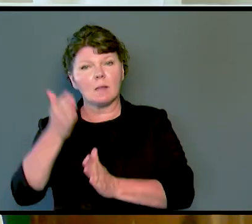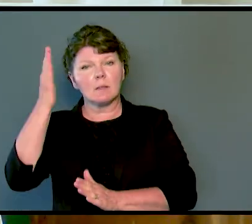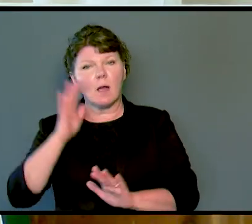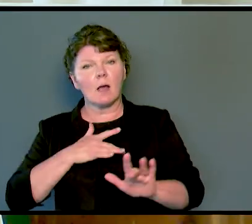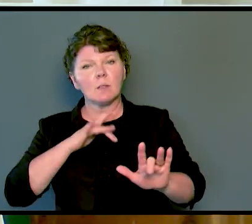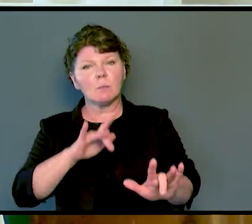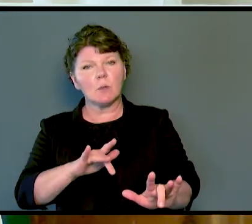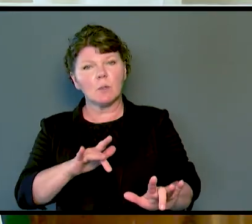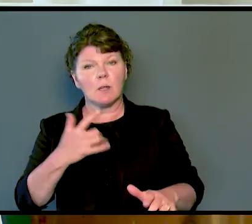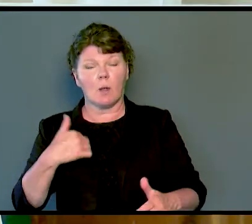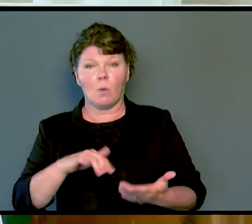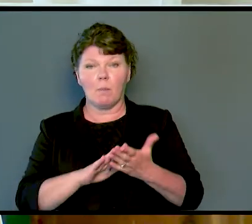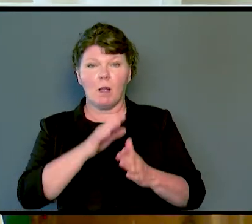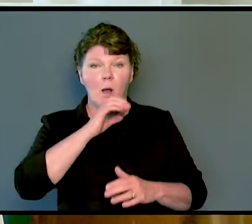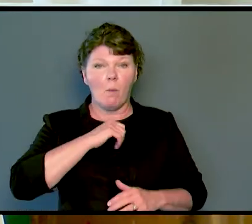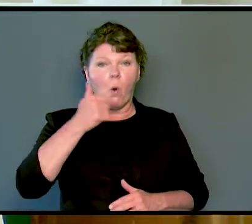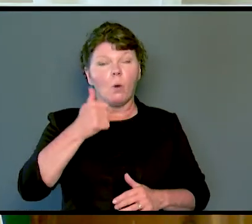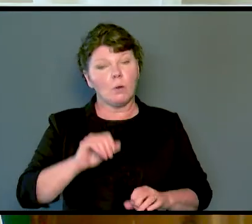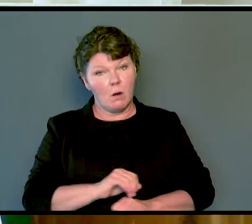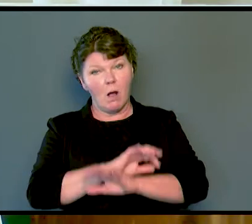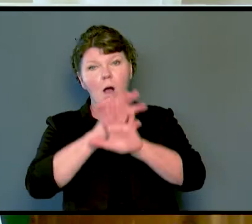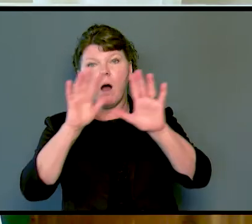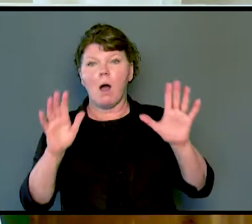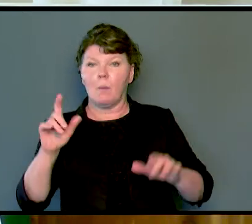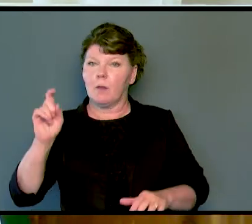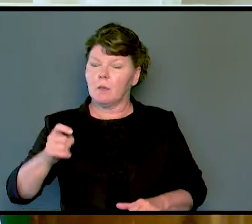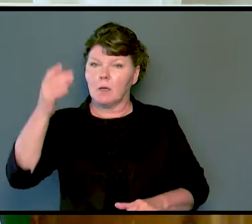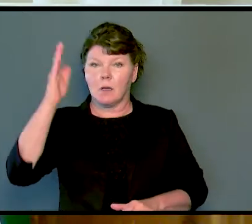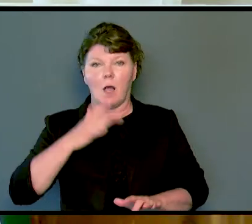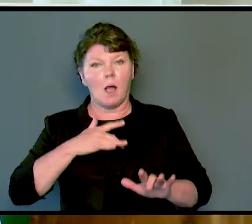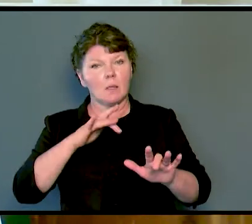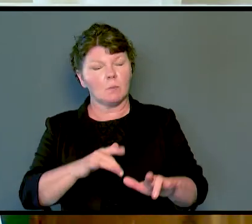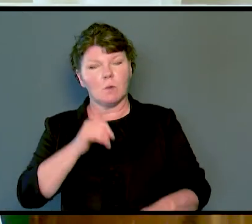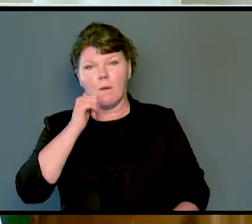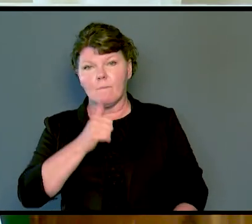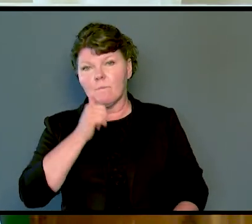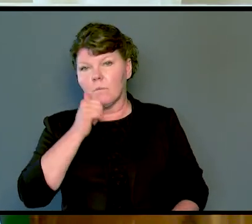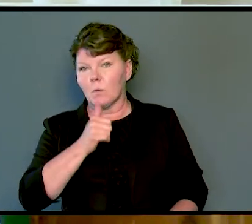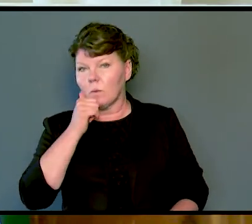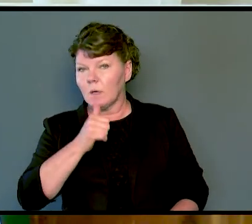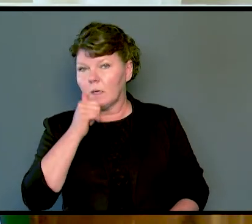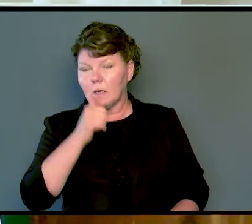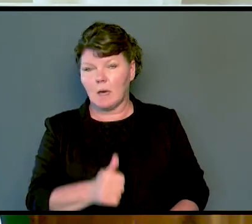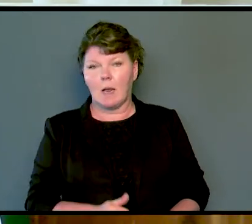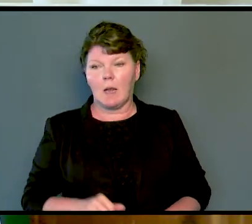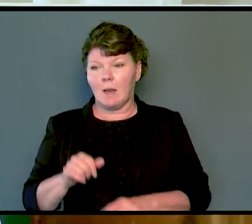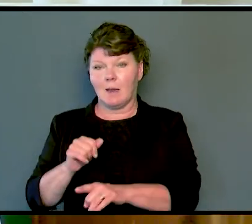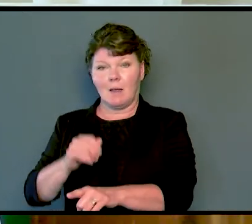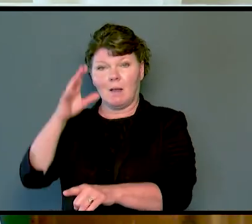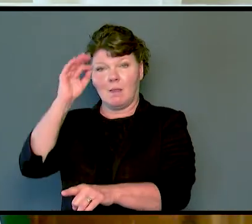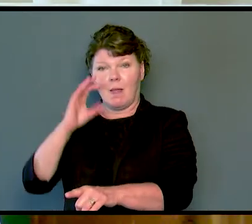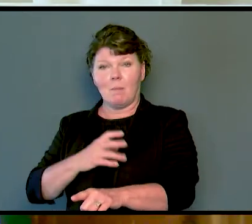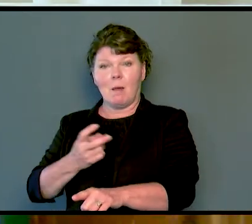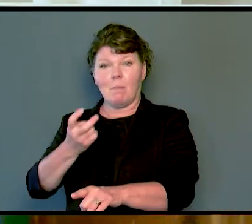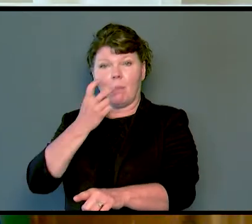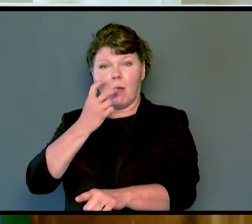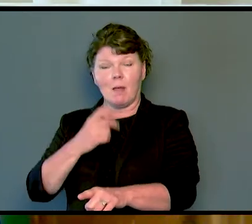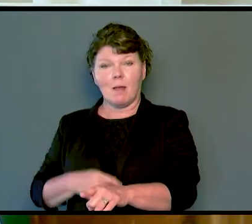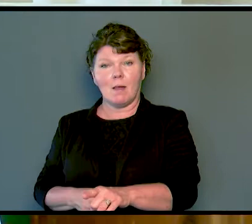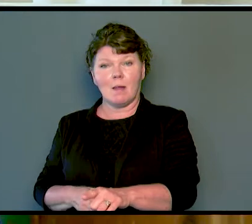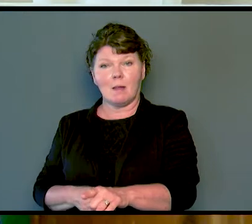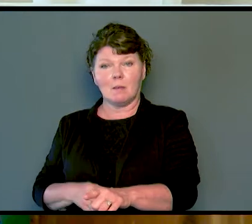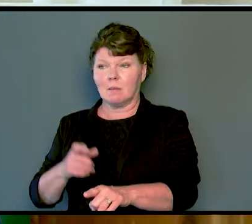mercy? The older we get, the more obvious it is that we need God's mercy every day. Bartimaeus was